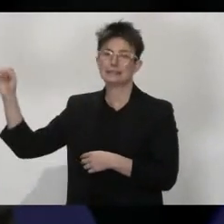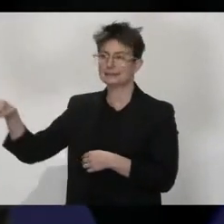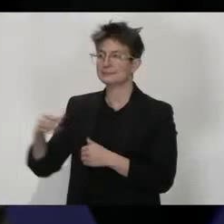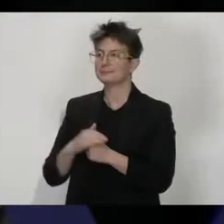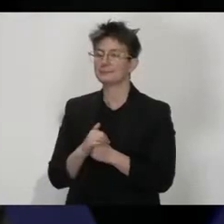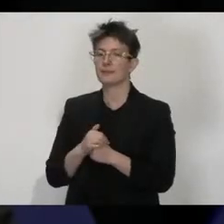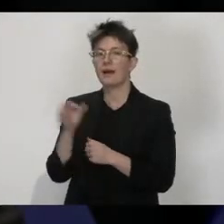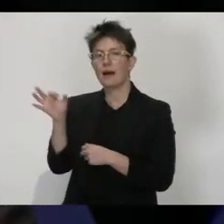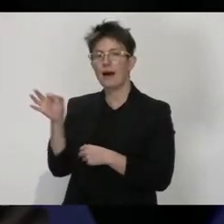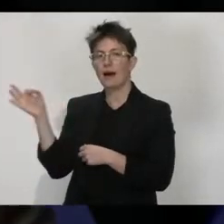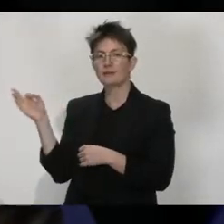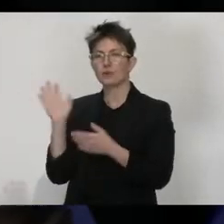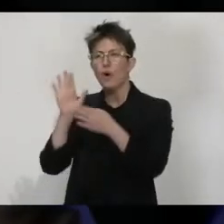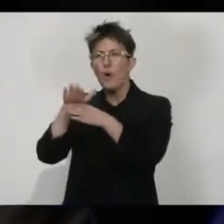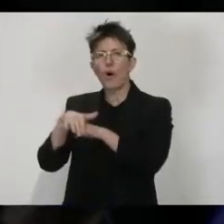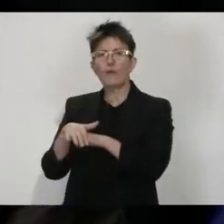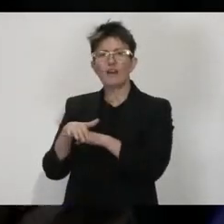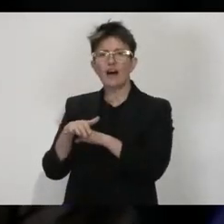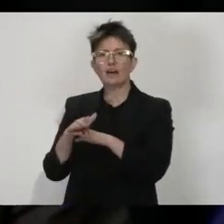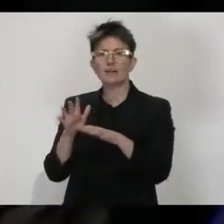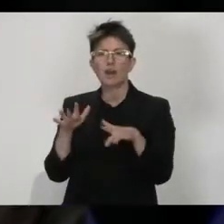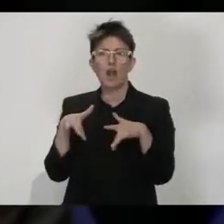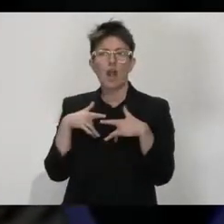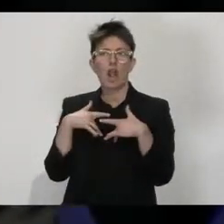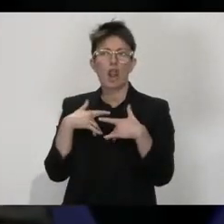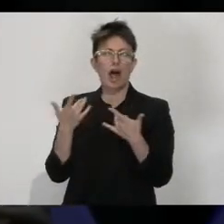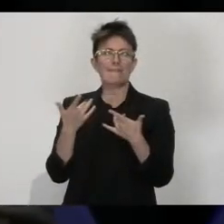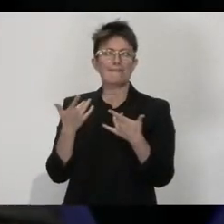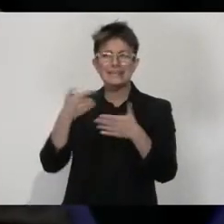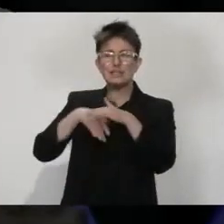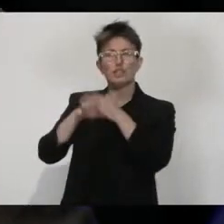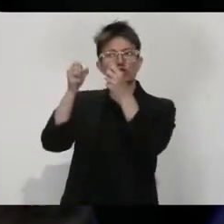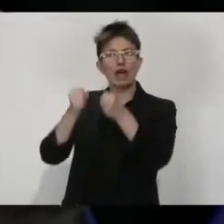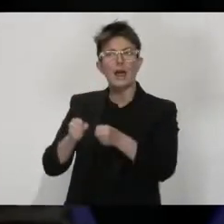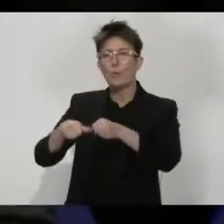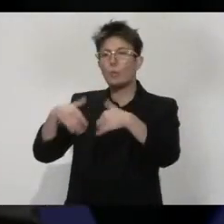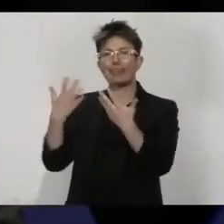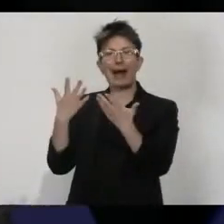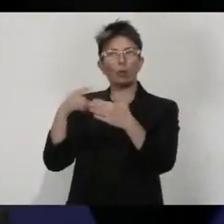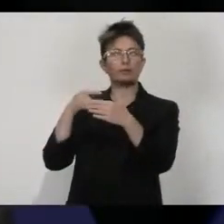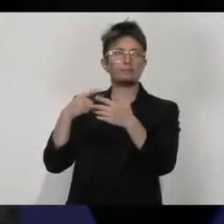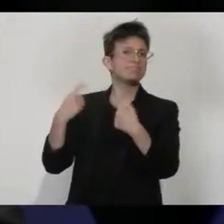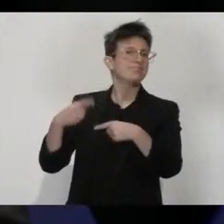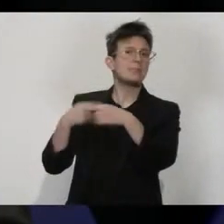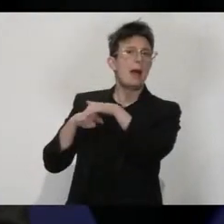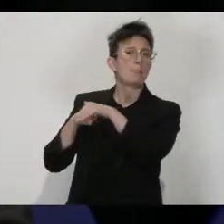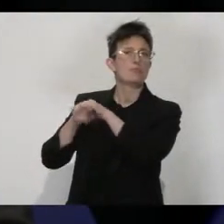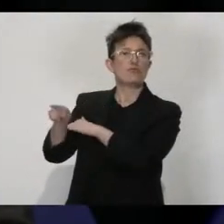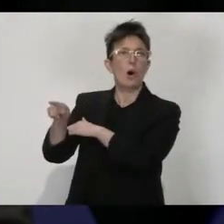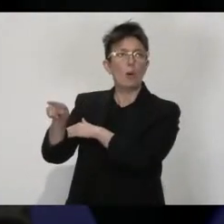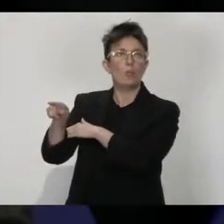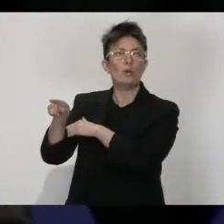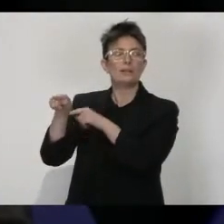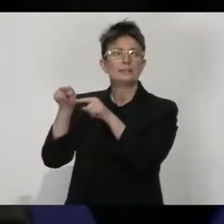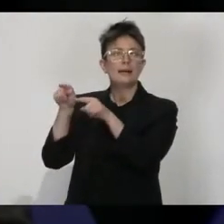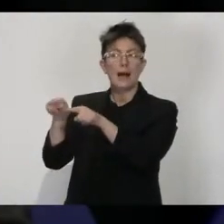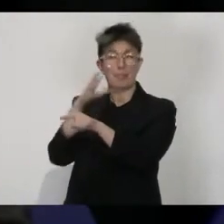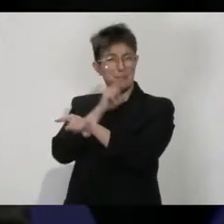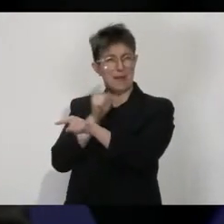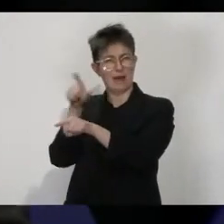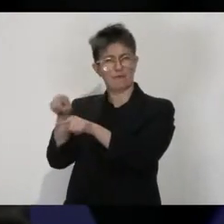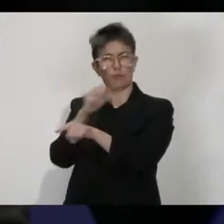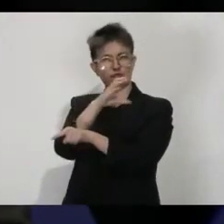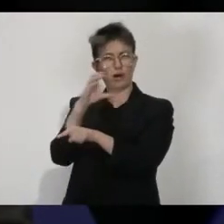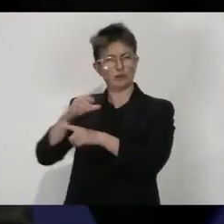Australia. Has the government given any further consideration to this? From yesterday, that is a matter that the Prime Minister, I